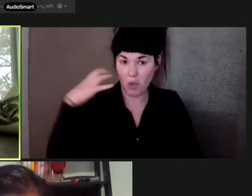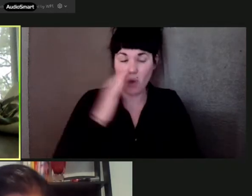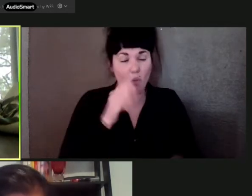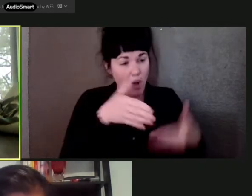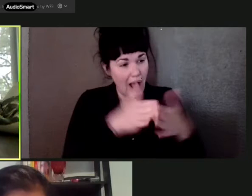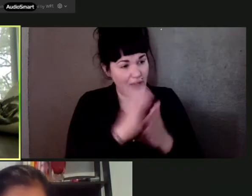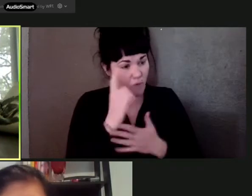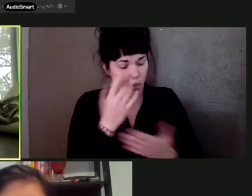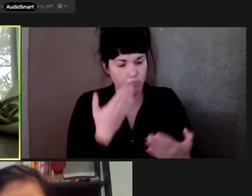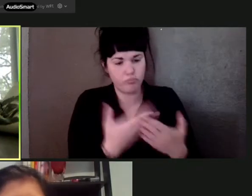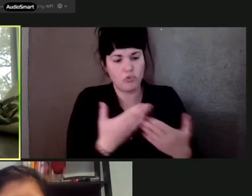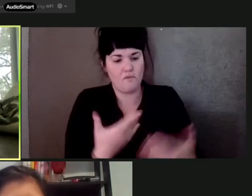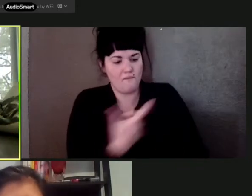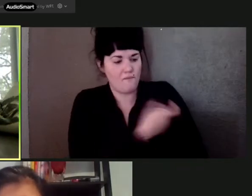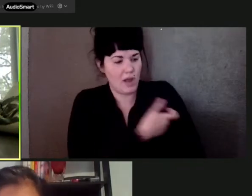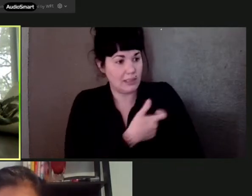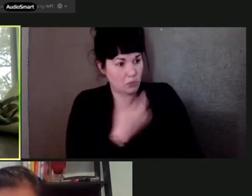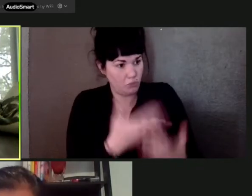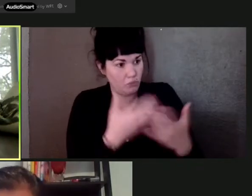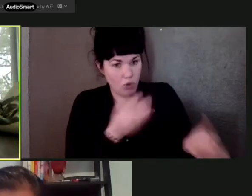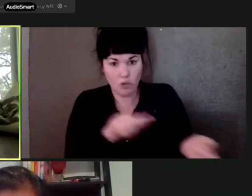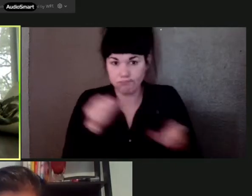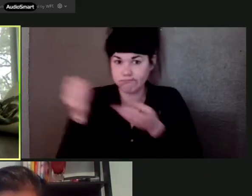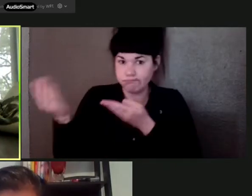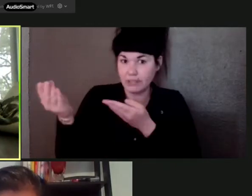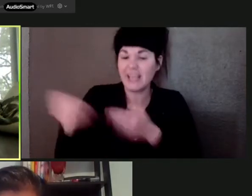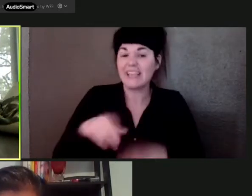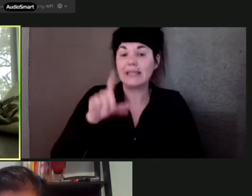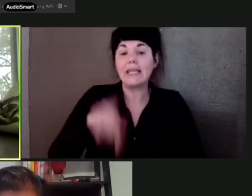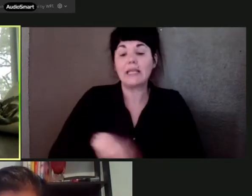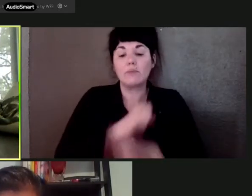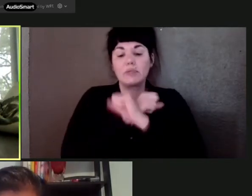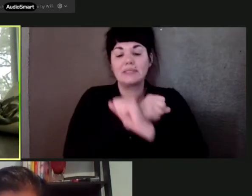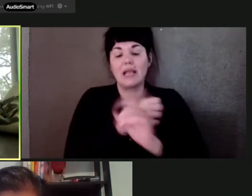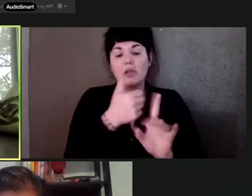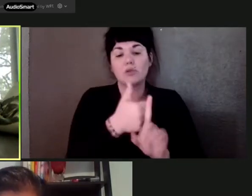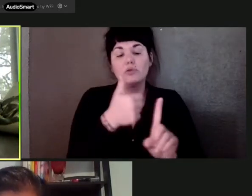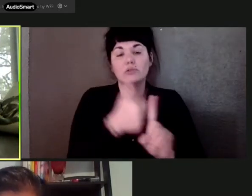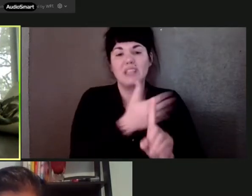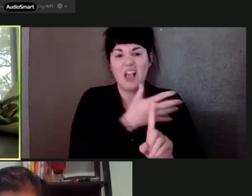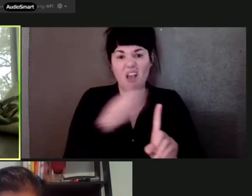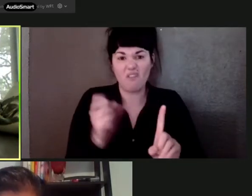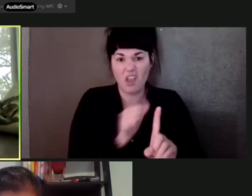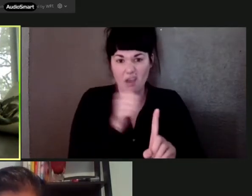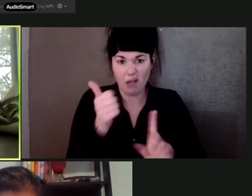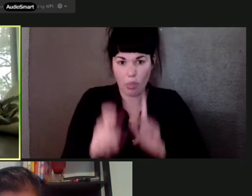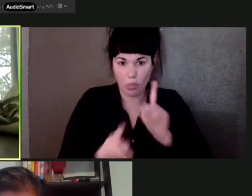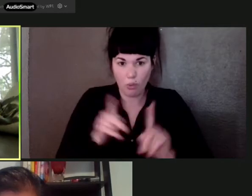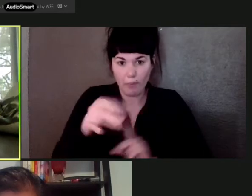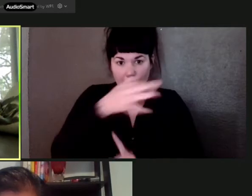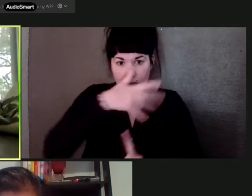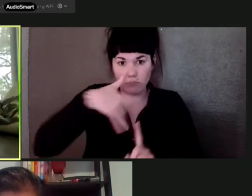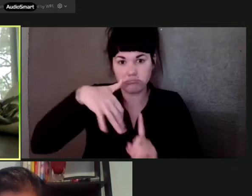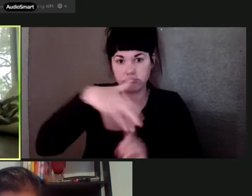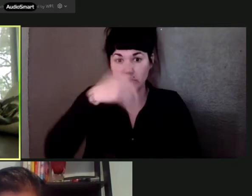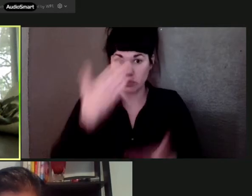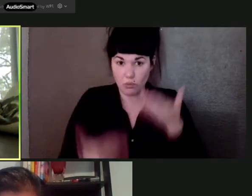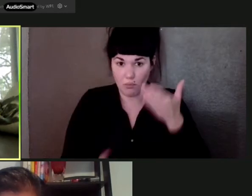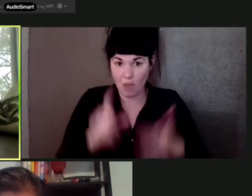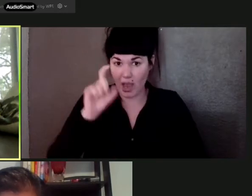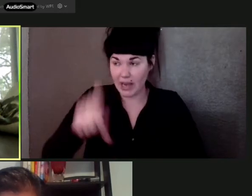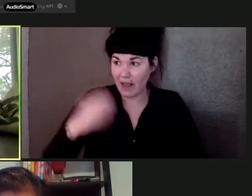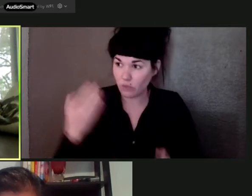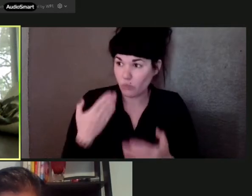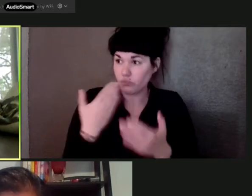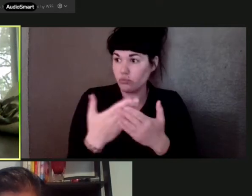protect others around you. So there's going to be guidance on proving your vaccination status and then also wearing a mask. Even if you are